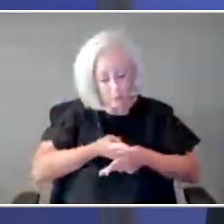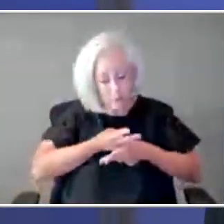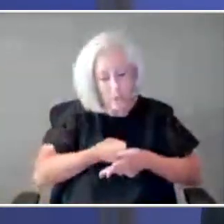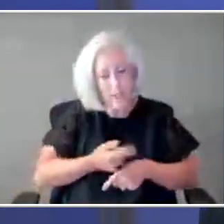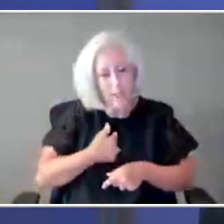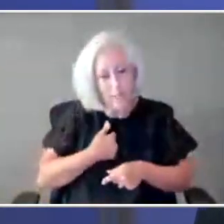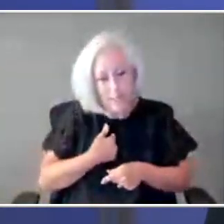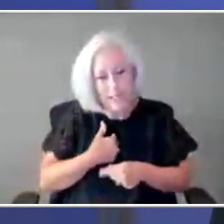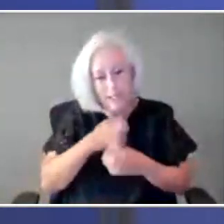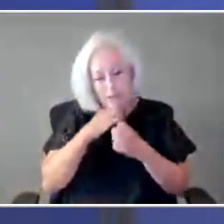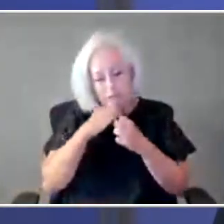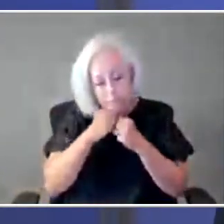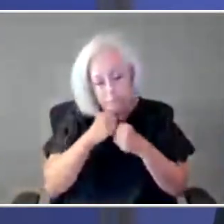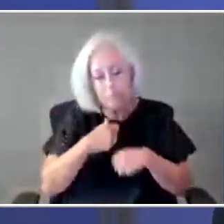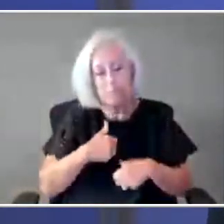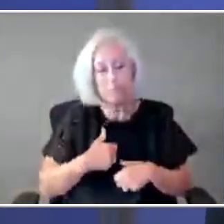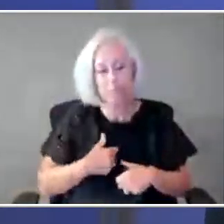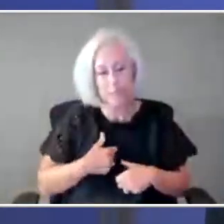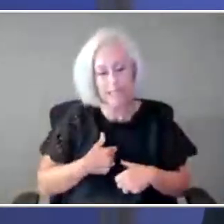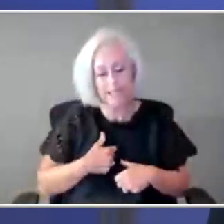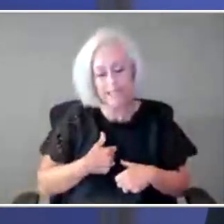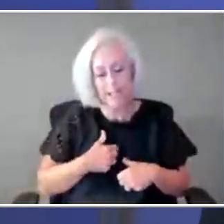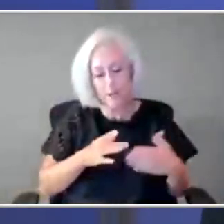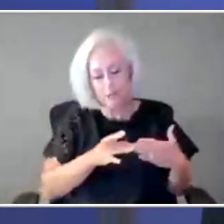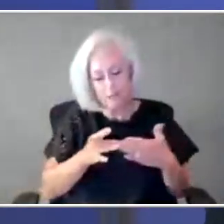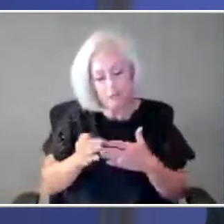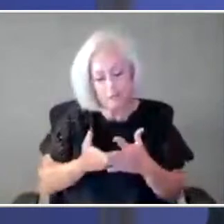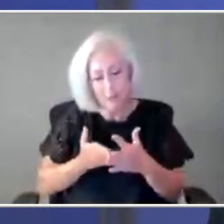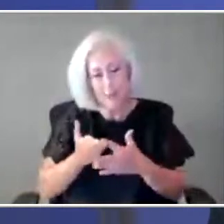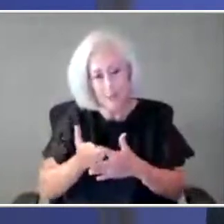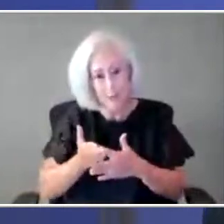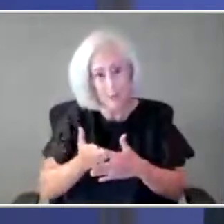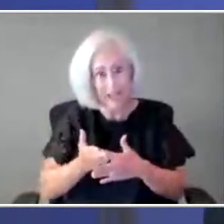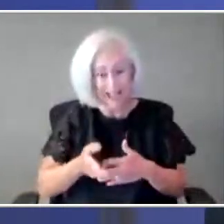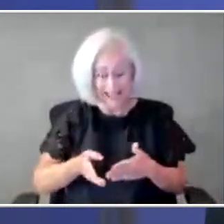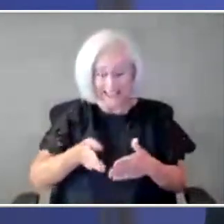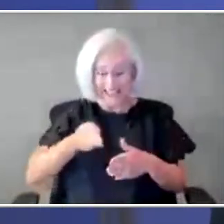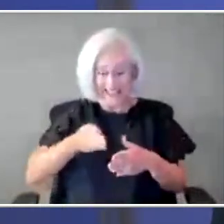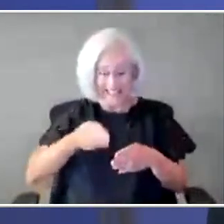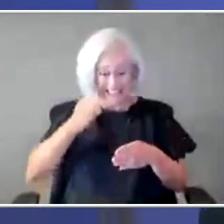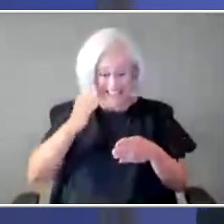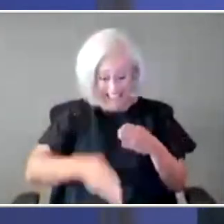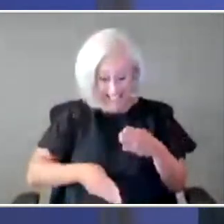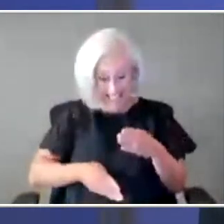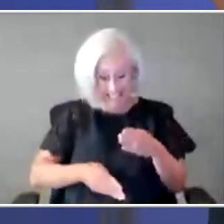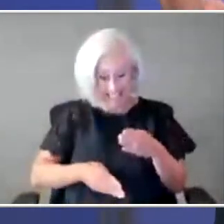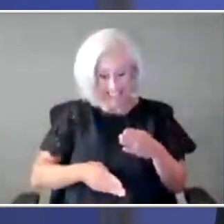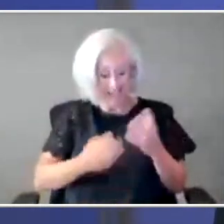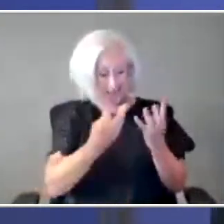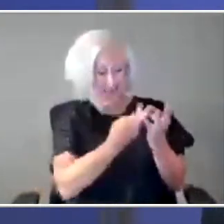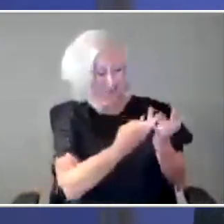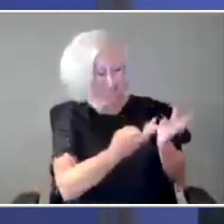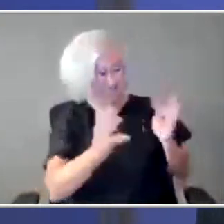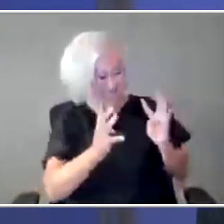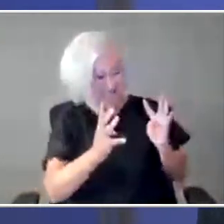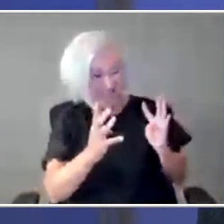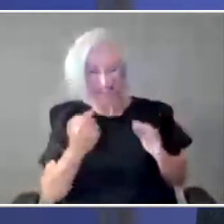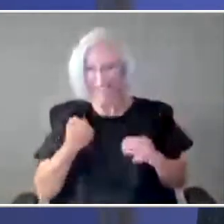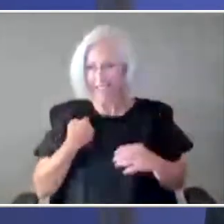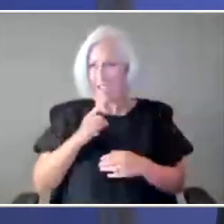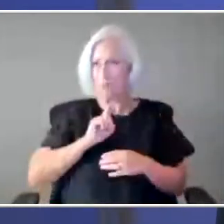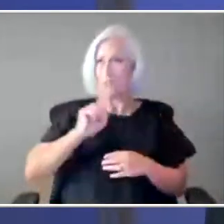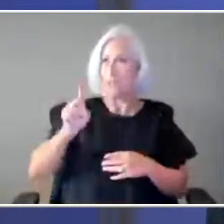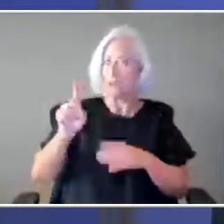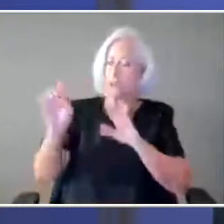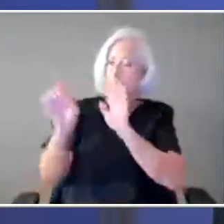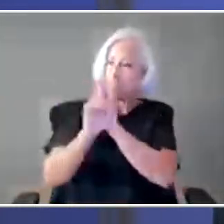that. So when I was at the end and they rang the bell and all were standing there, it's like, oh my gosh, the pouring of emotion, you know,